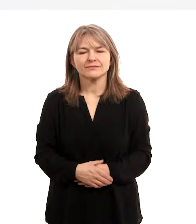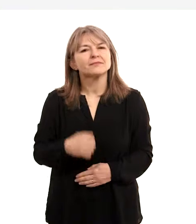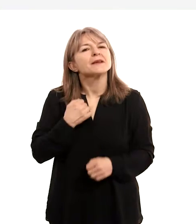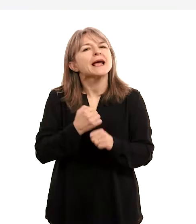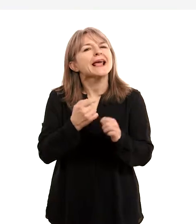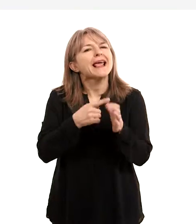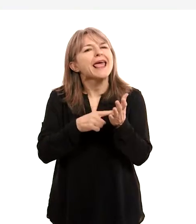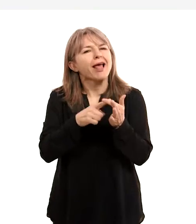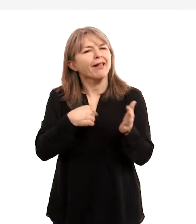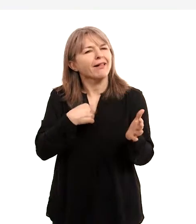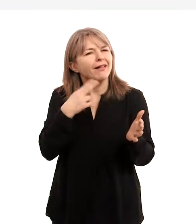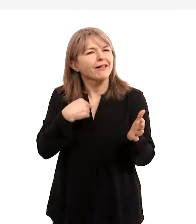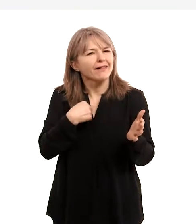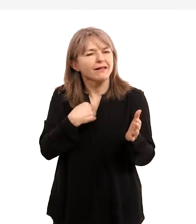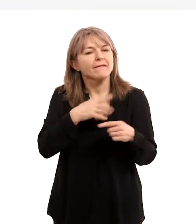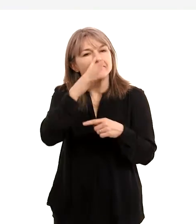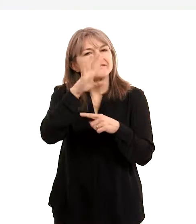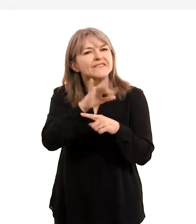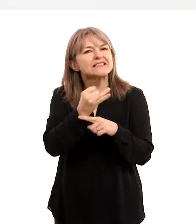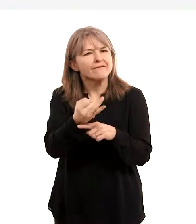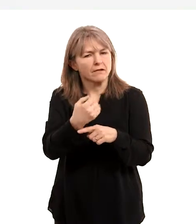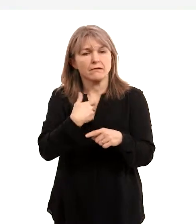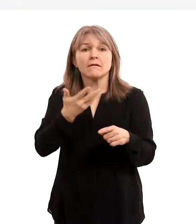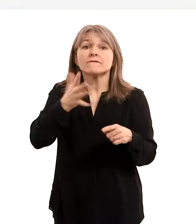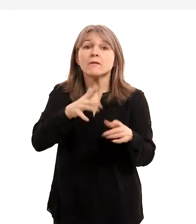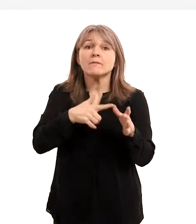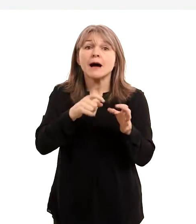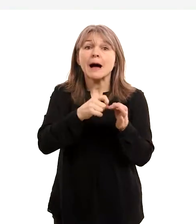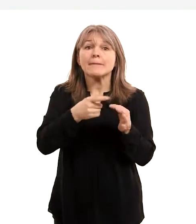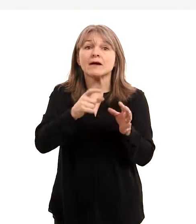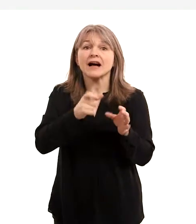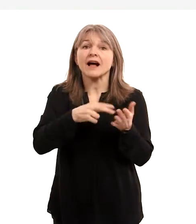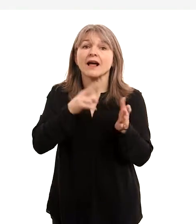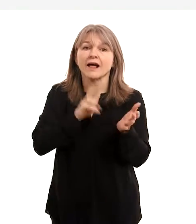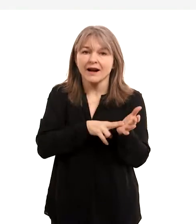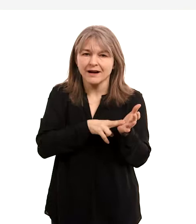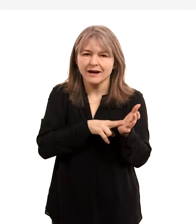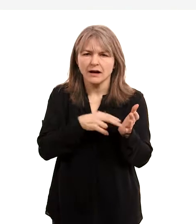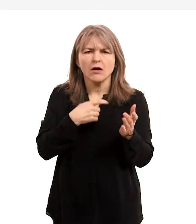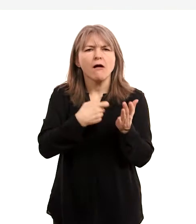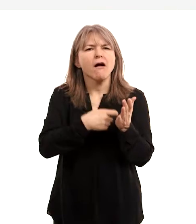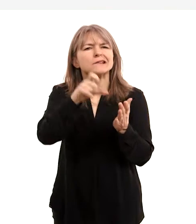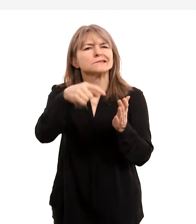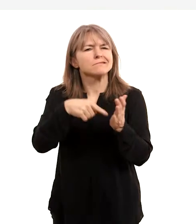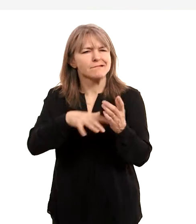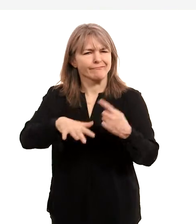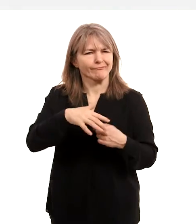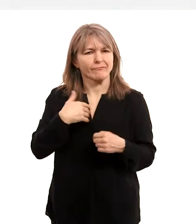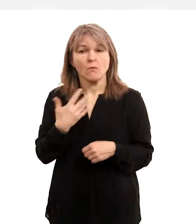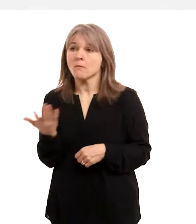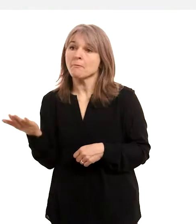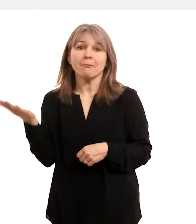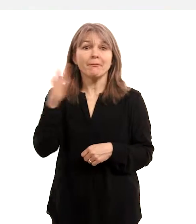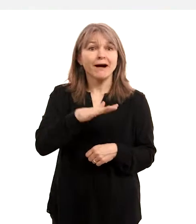Hi, my name's Gale and I'm 57 and I come from Abercynon in Rhondda Cynon Taf.